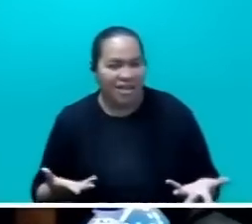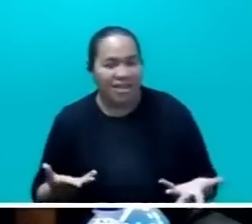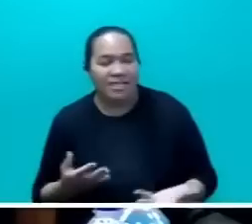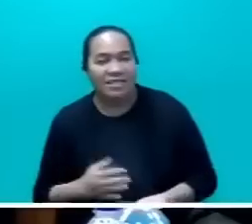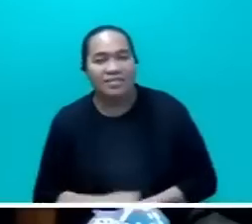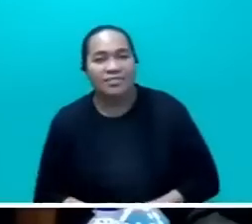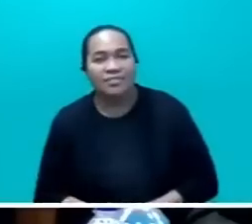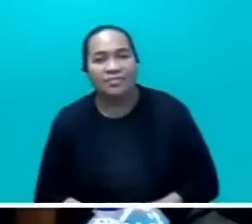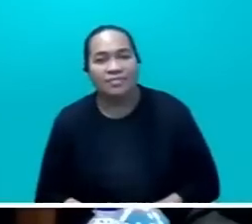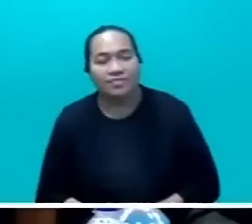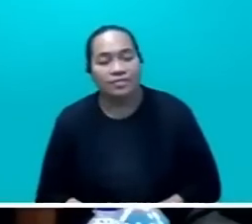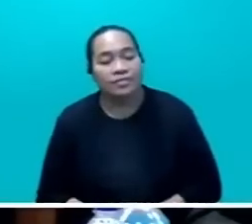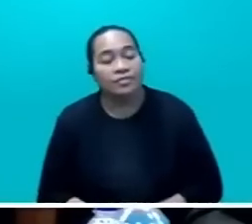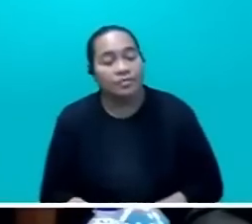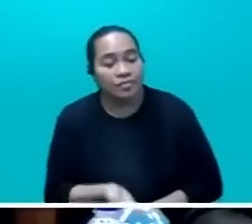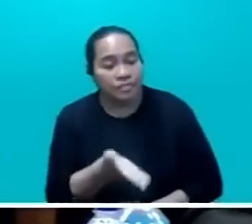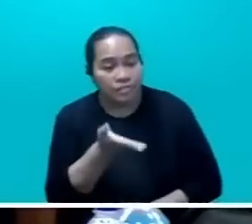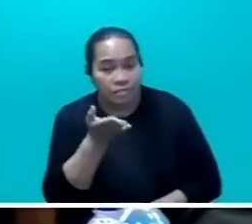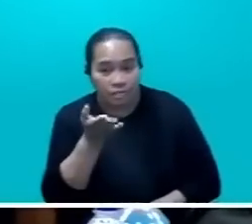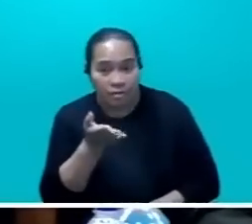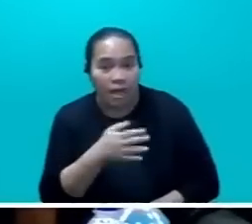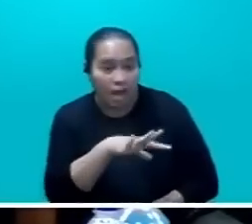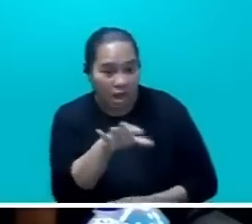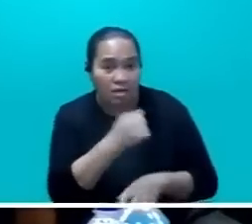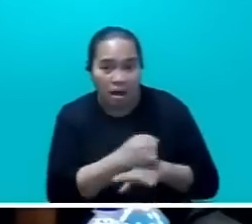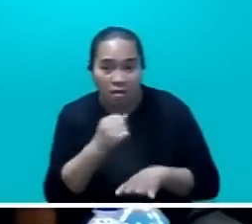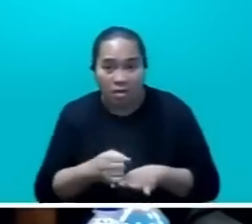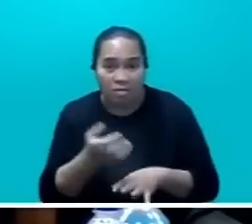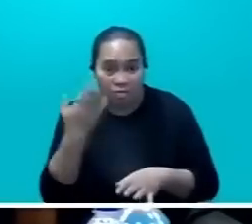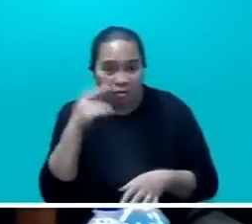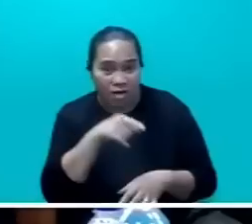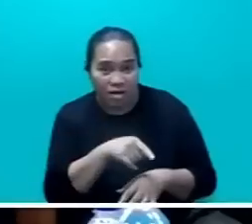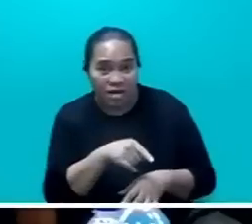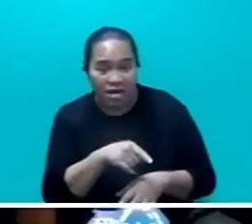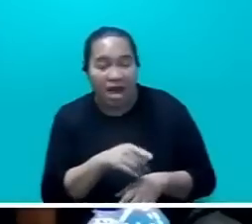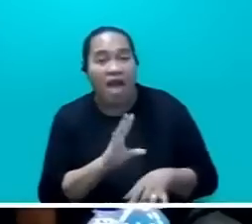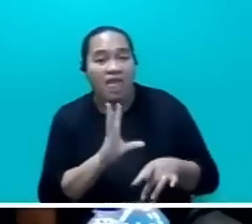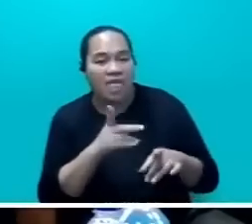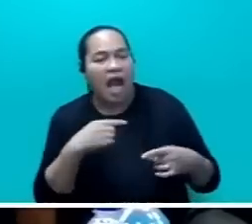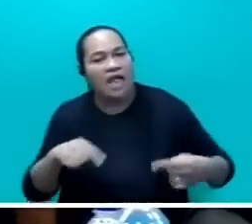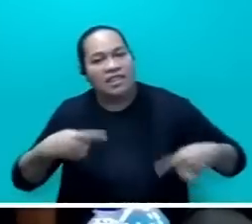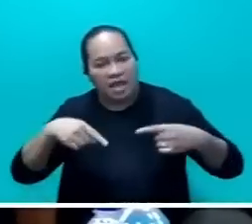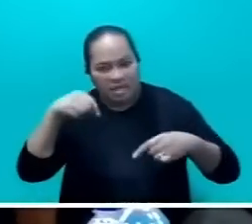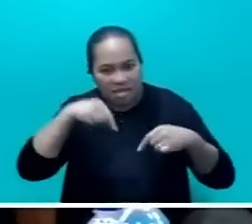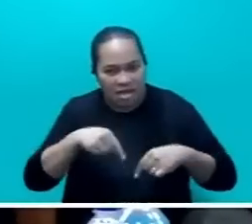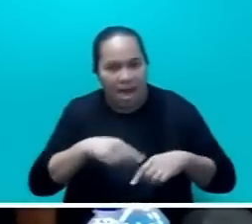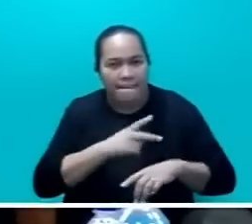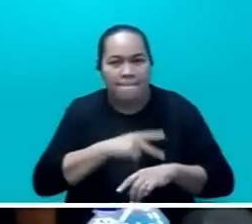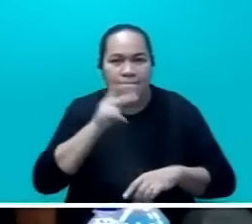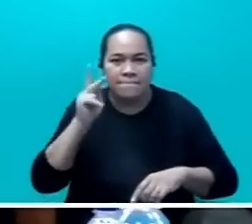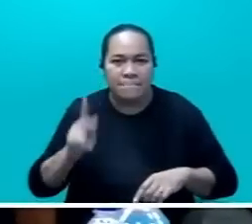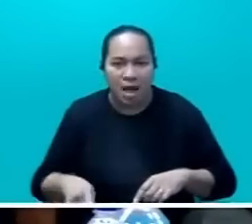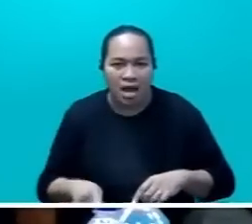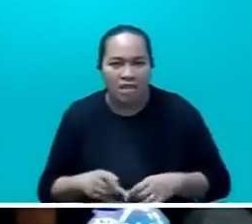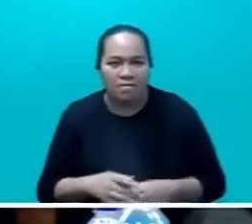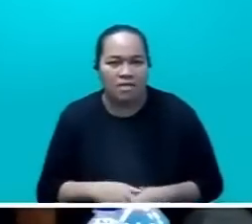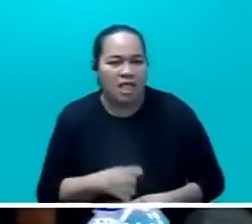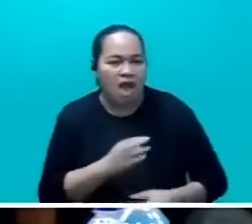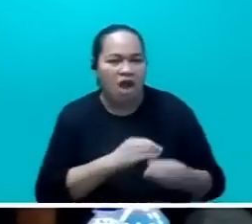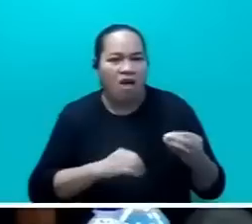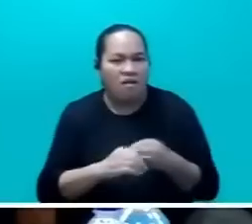got the Auditor General, they attacked him in Parliament, they attacked the Auditor General's